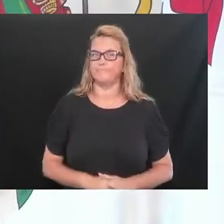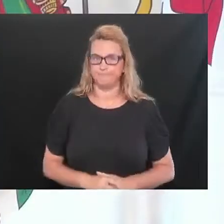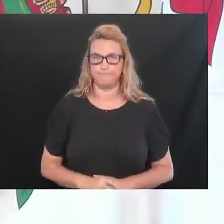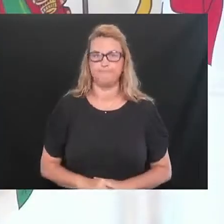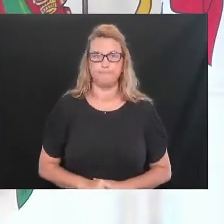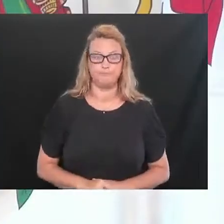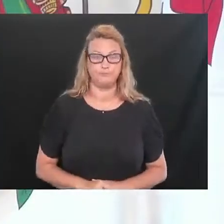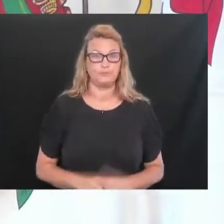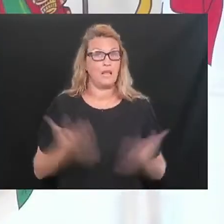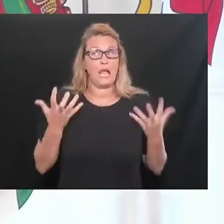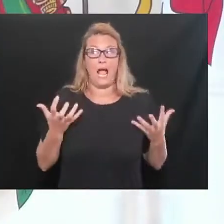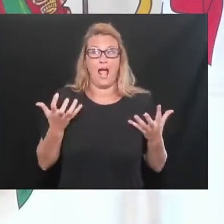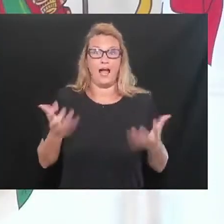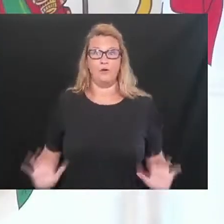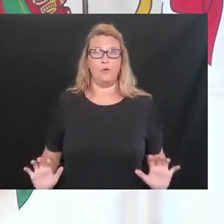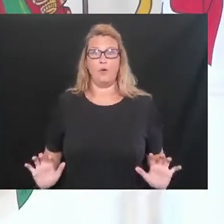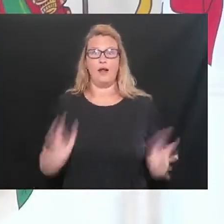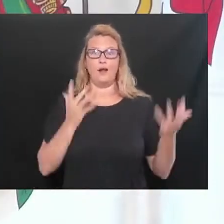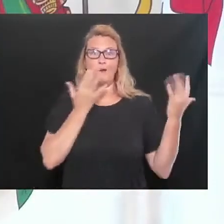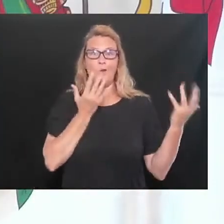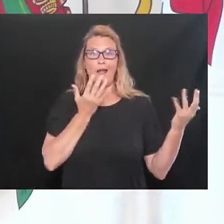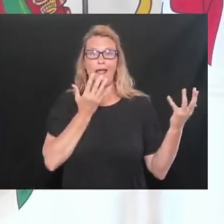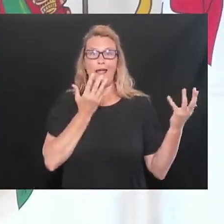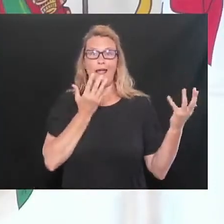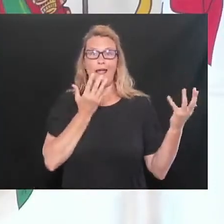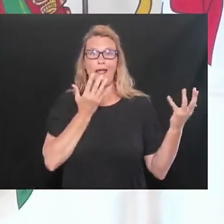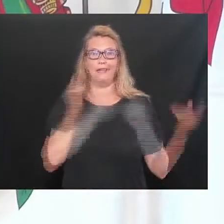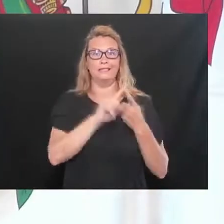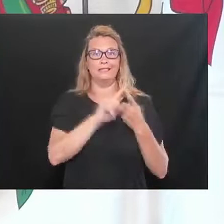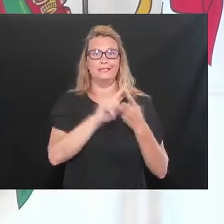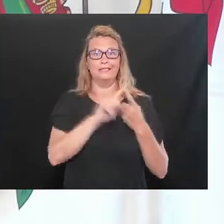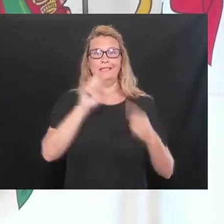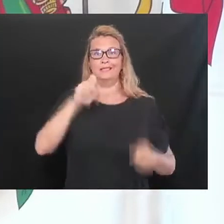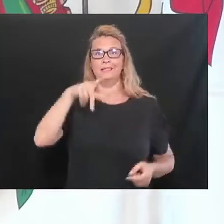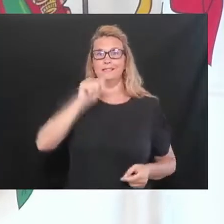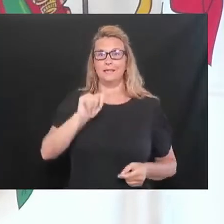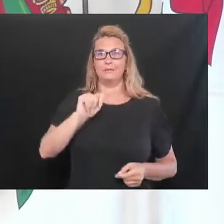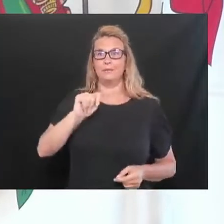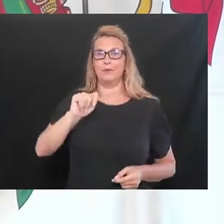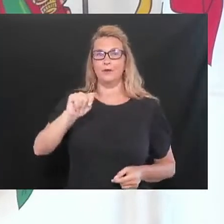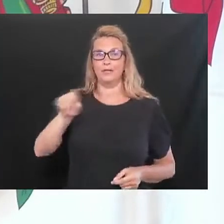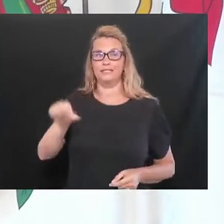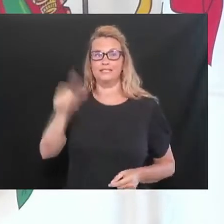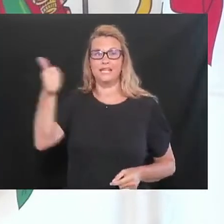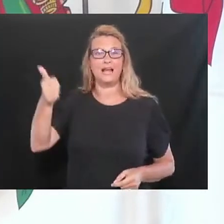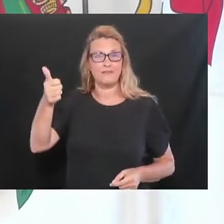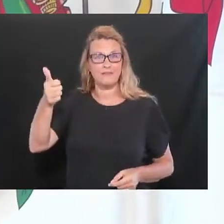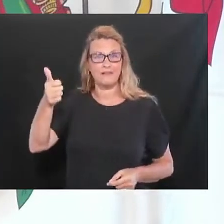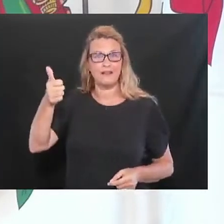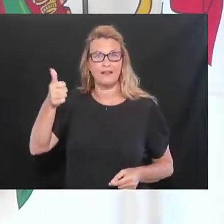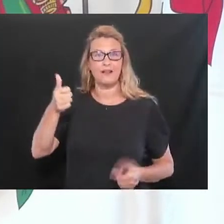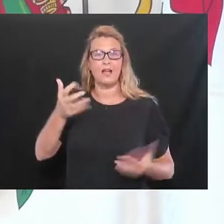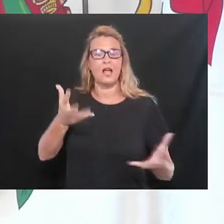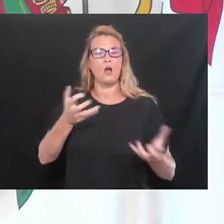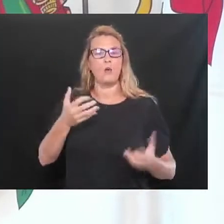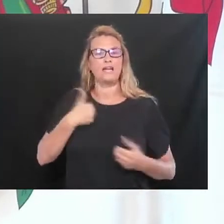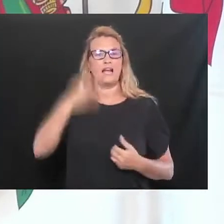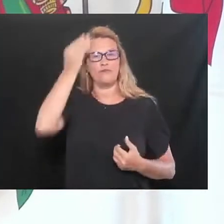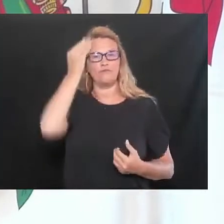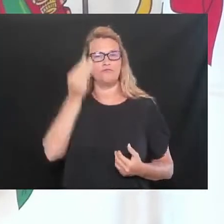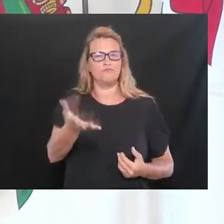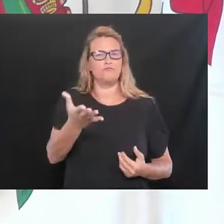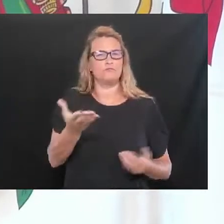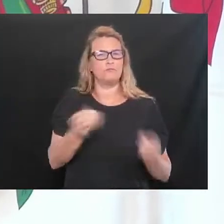I don't want to wait until this September 10th date. I hope to be able to have you some additional news on Monday